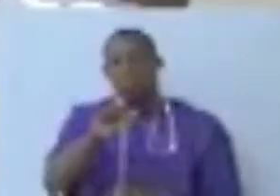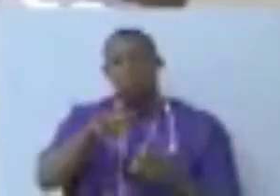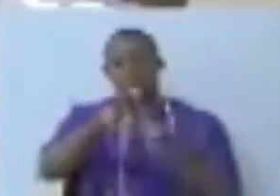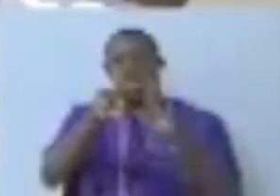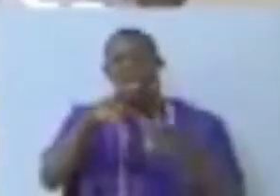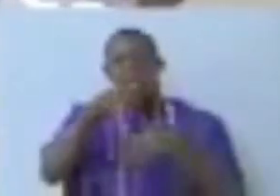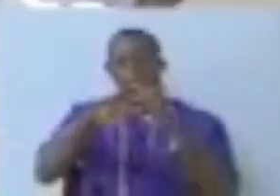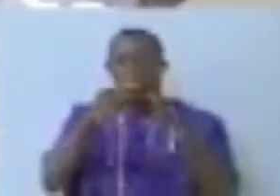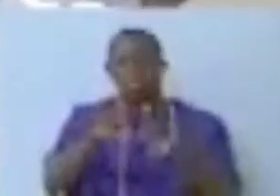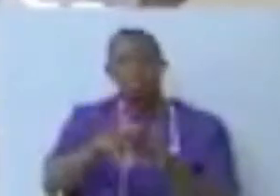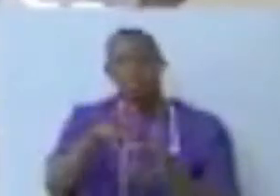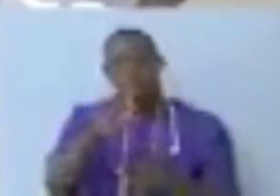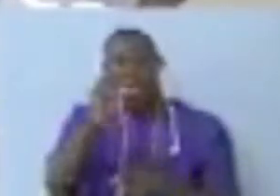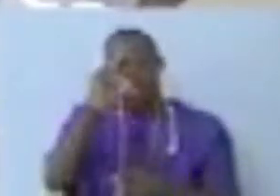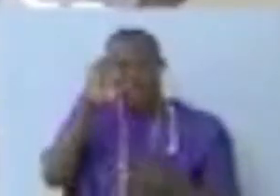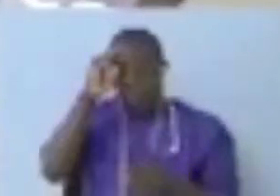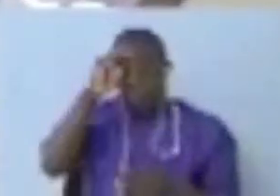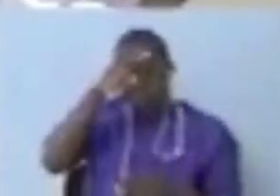allow